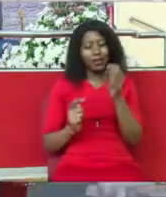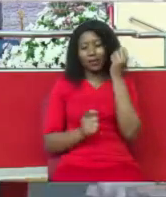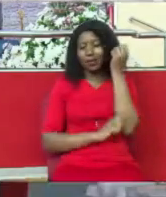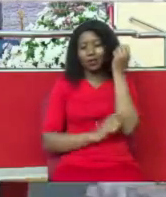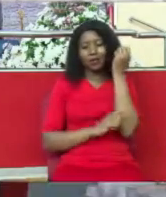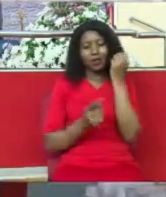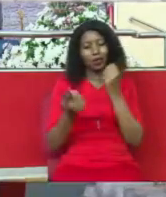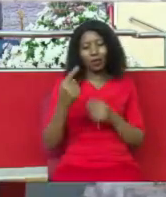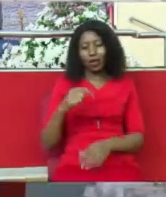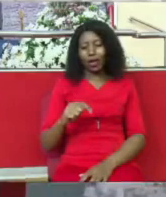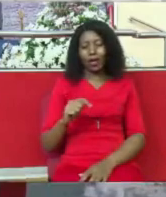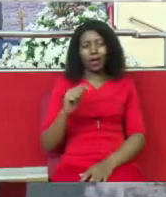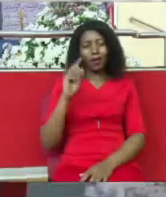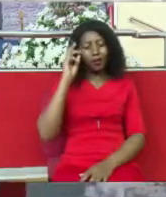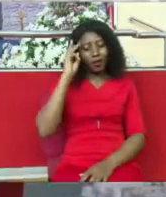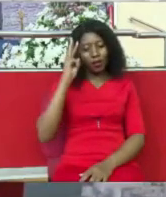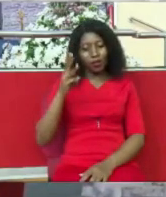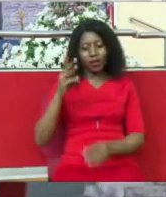leo.